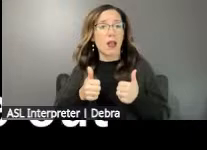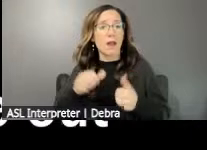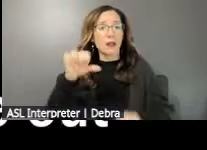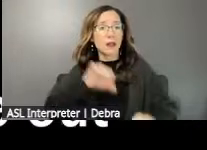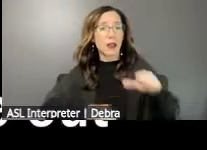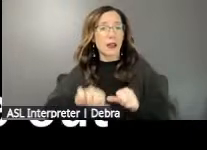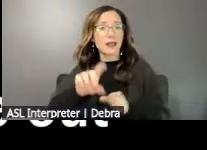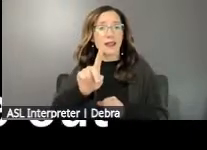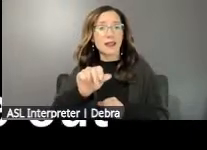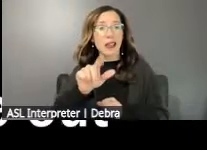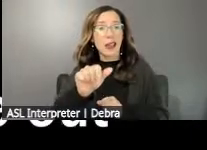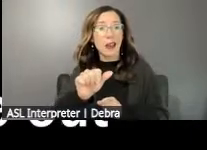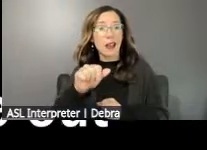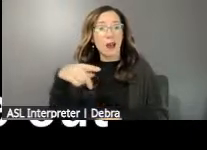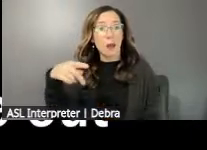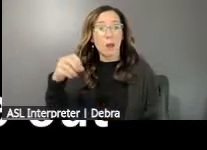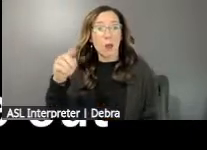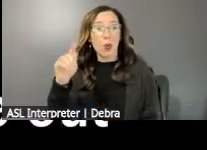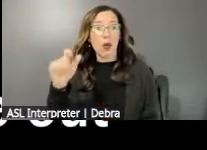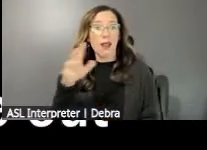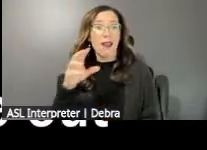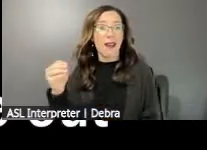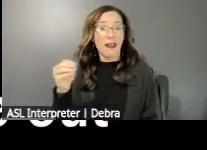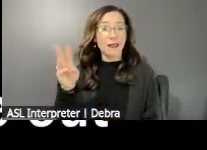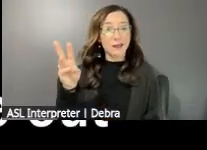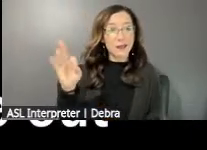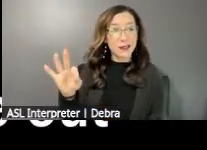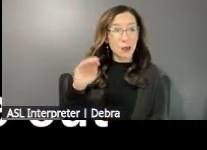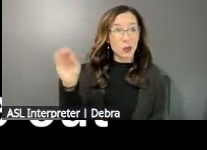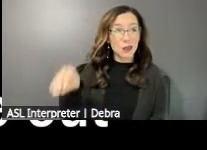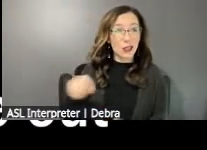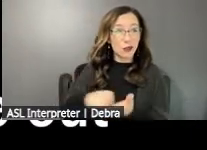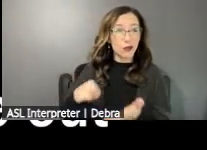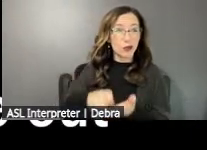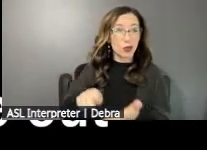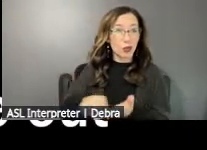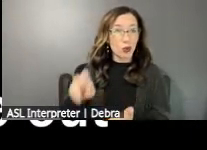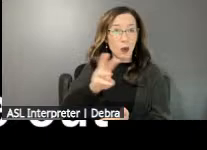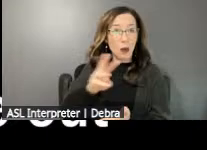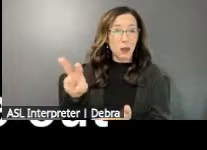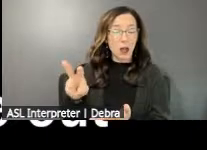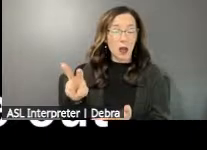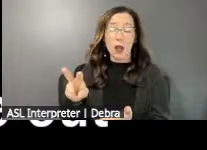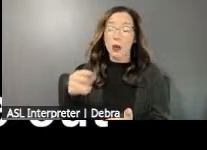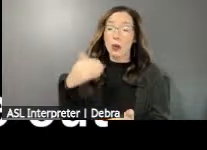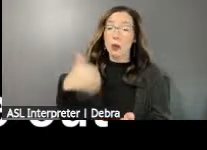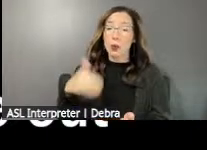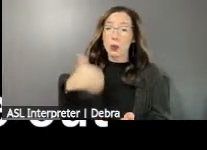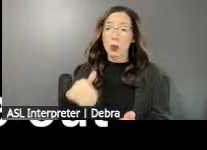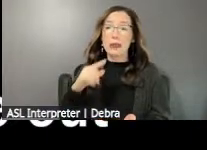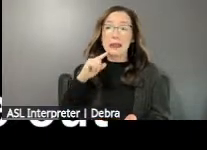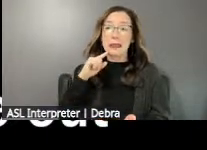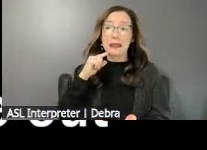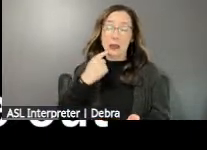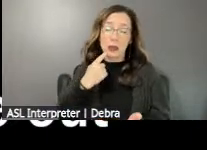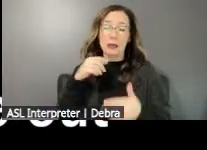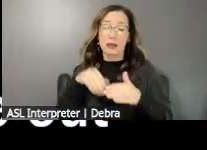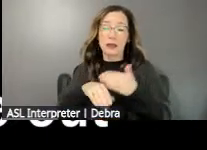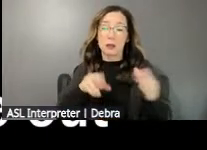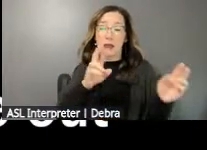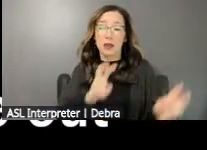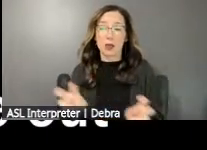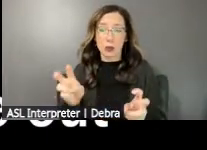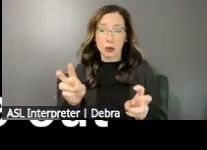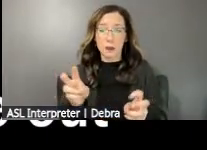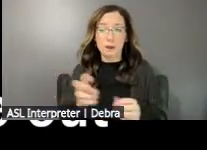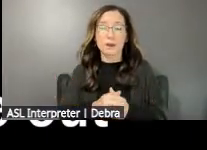and 69% of journal websites examined in this study had severe accessibility issues.